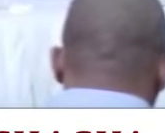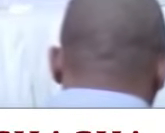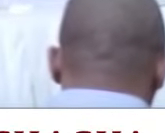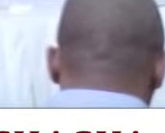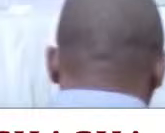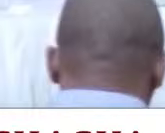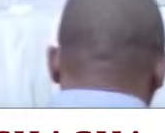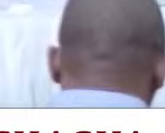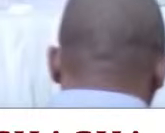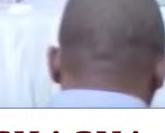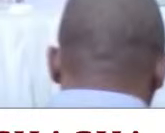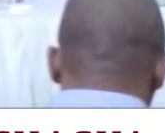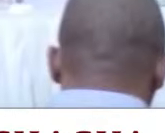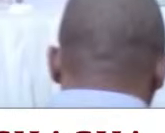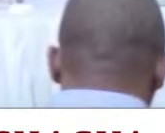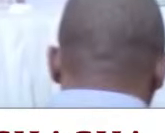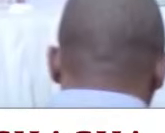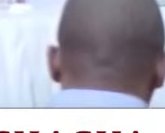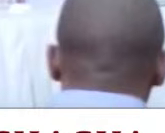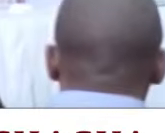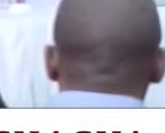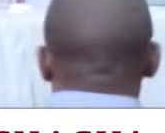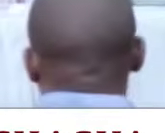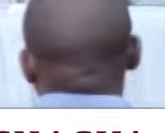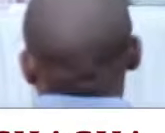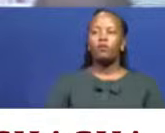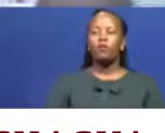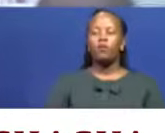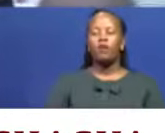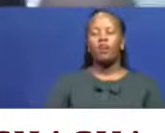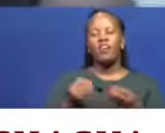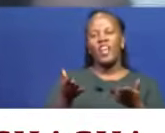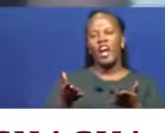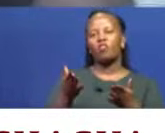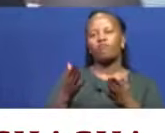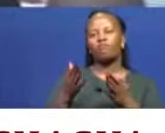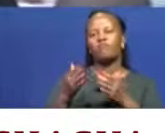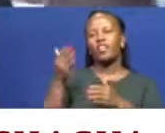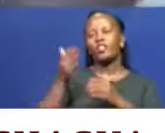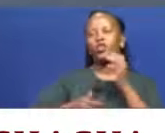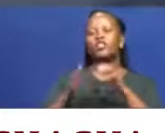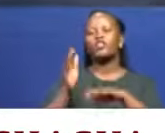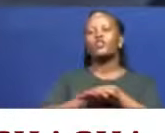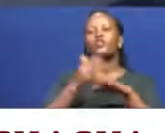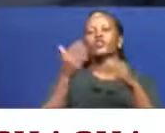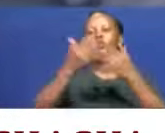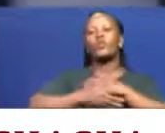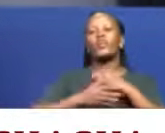Thank you very much. I think we can adjourn. Good night.